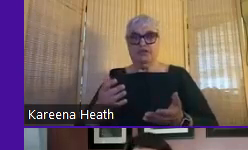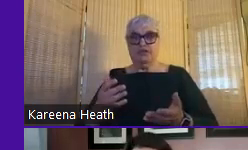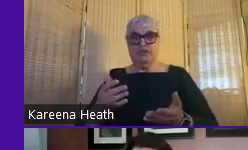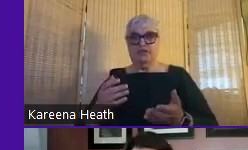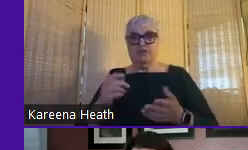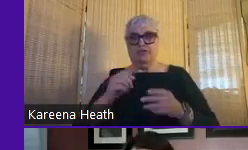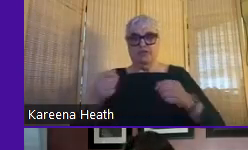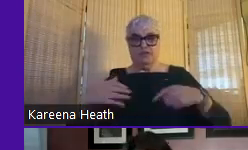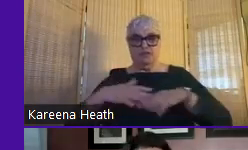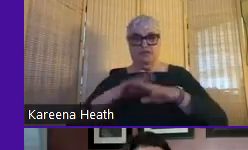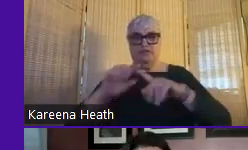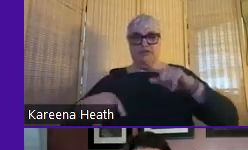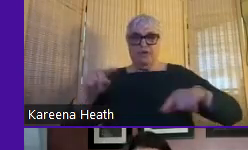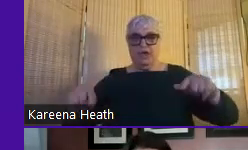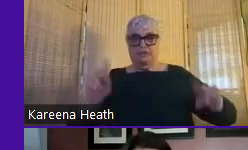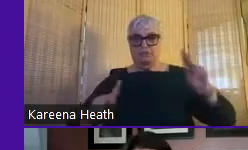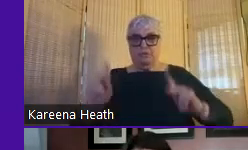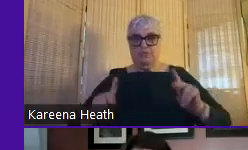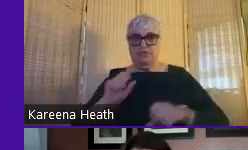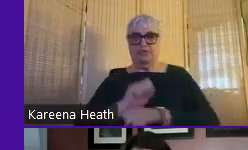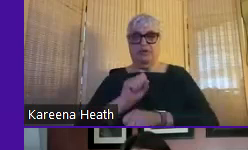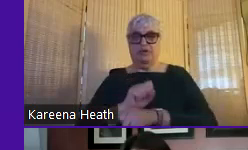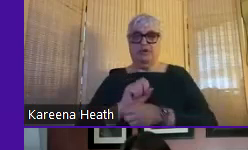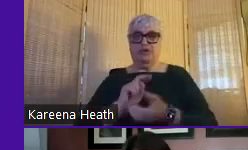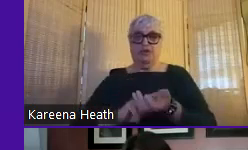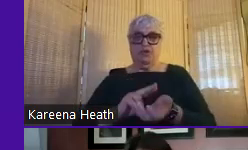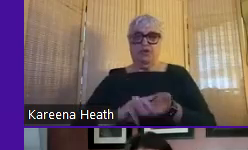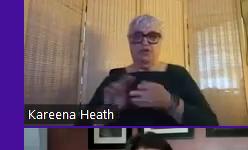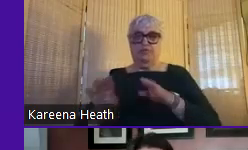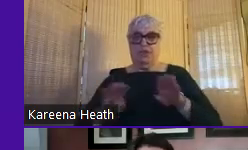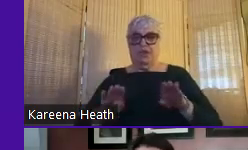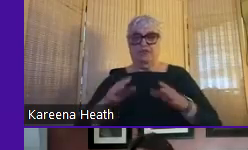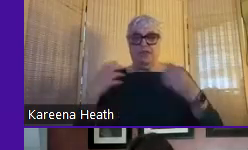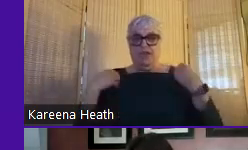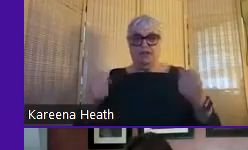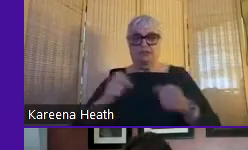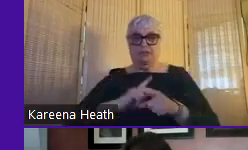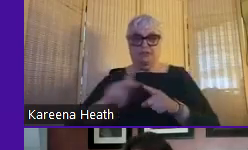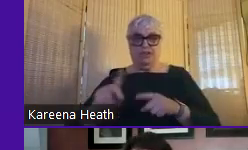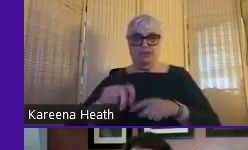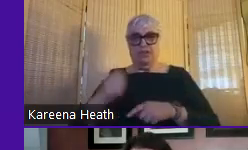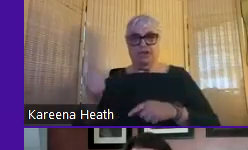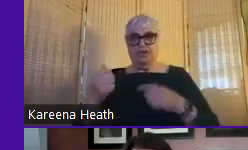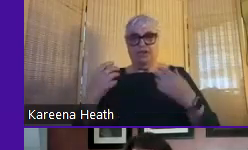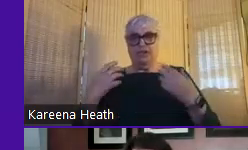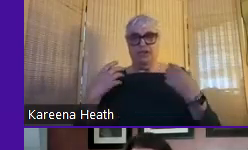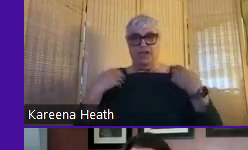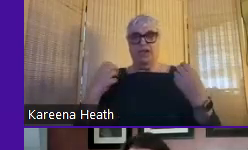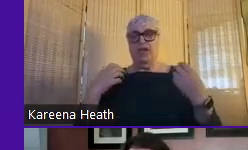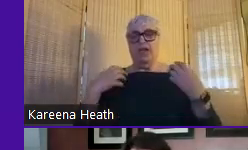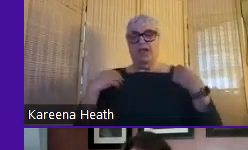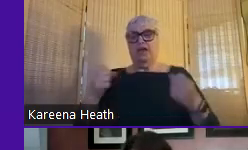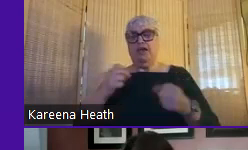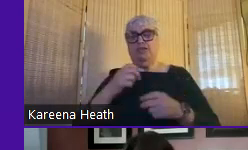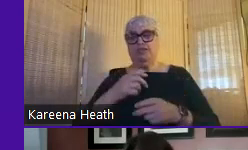interdisciplinary team of personnel. We'll have nurses, behavioral health professionals, other healthcare professionals under the direction of a